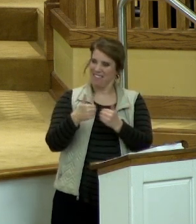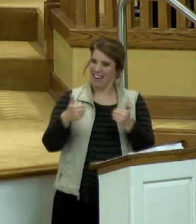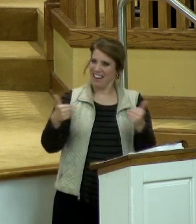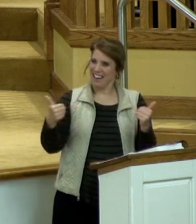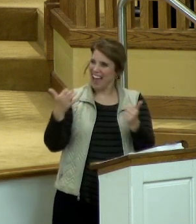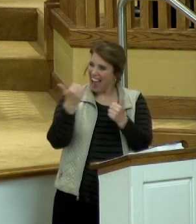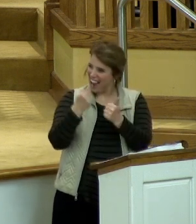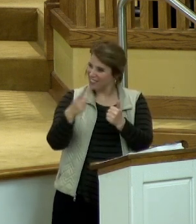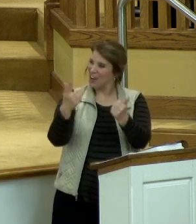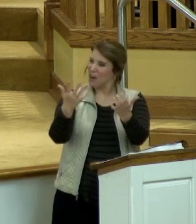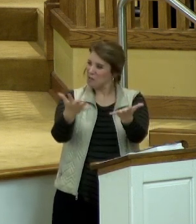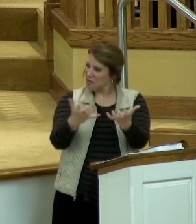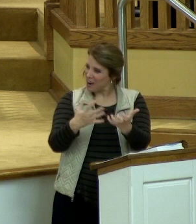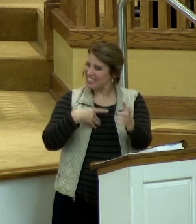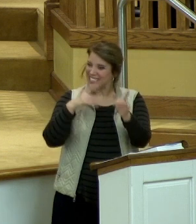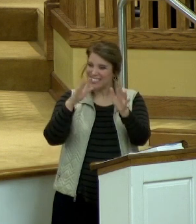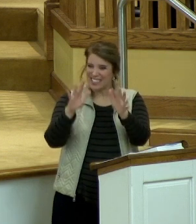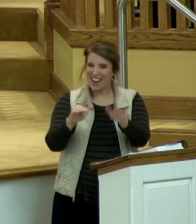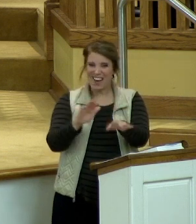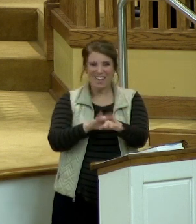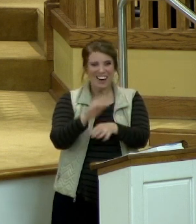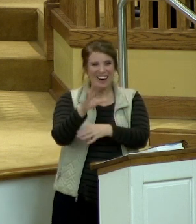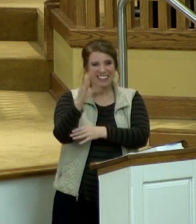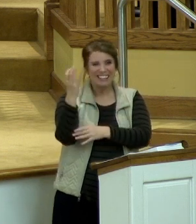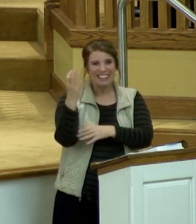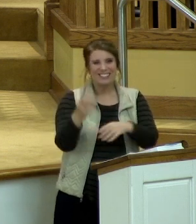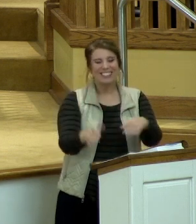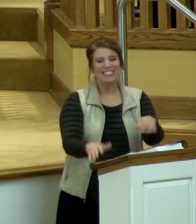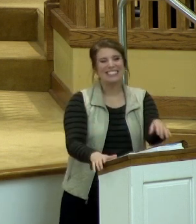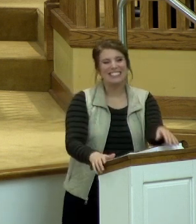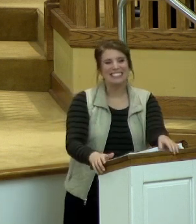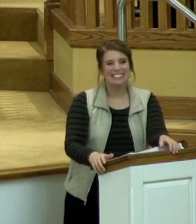Everybody wants snow on Christmas.